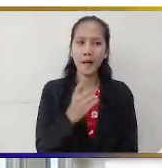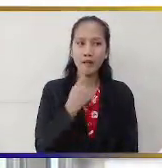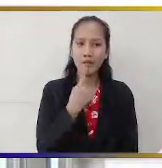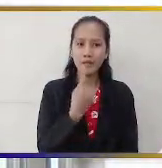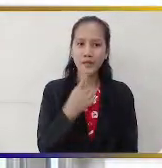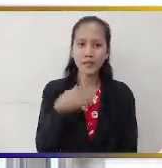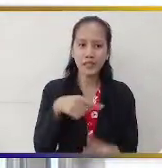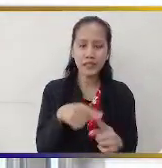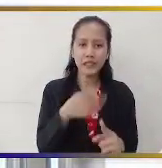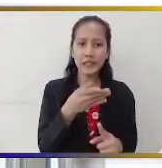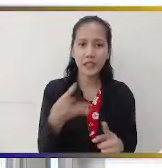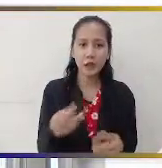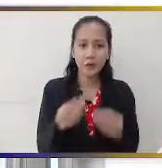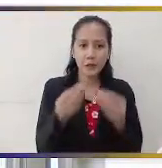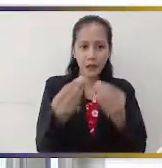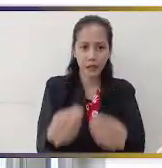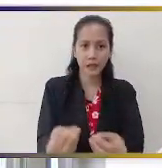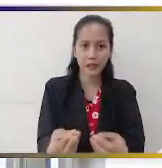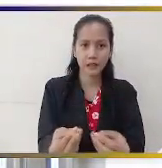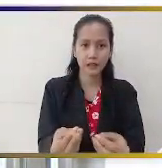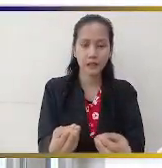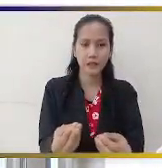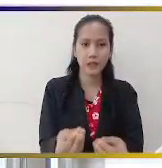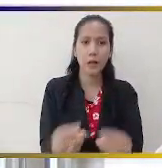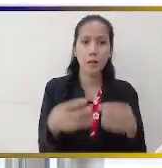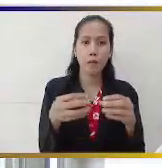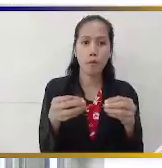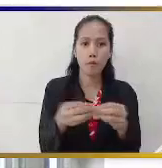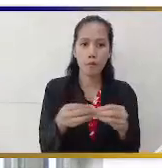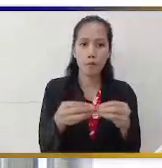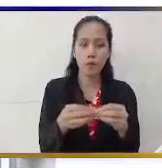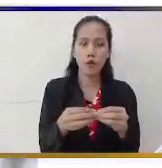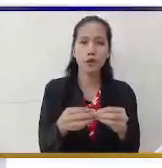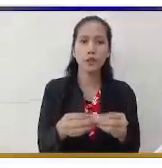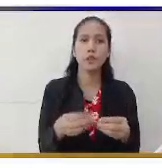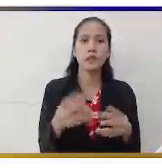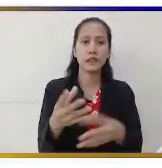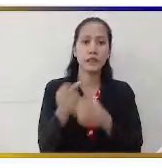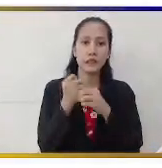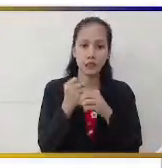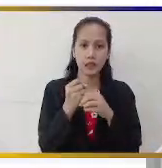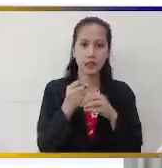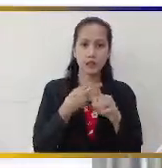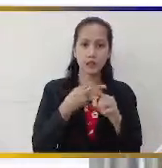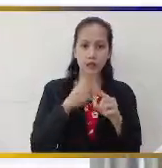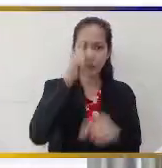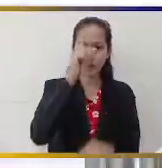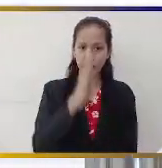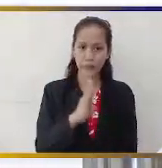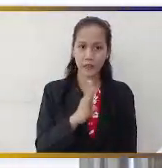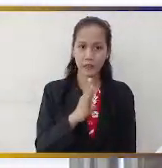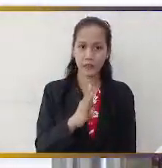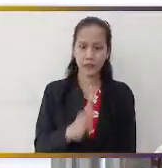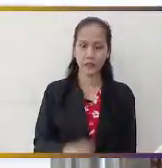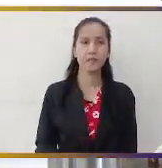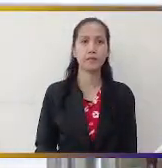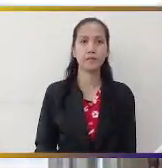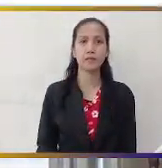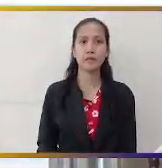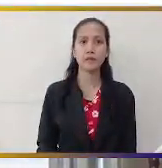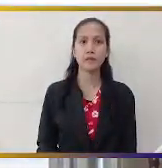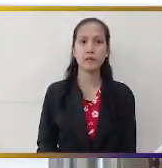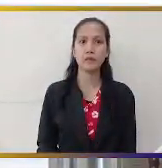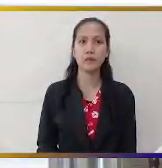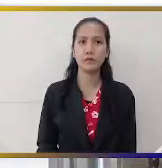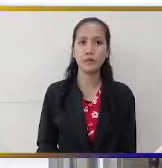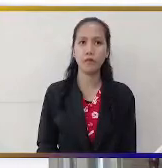somehow, some way. I don't know. I'm not putting God in a box. I'm not a prosperity gospel. I'm not saying you give and God's going to make you